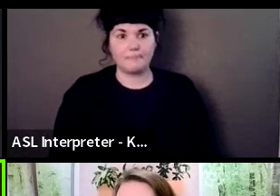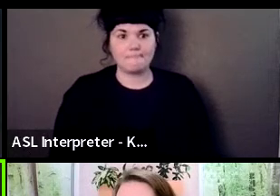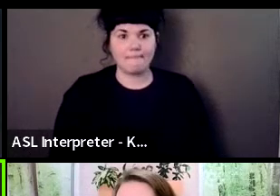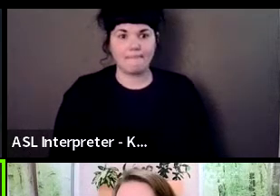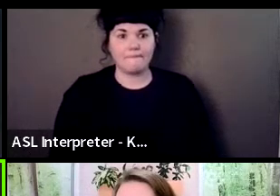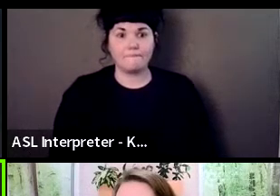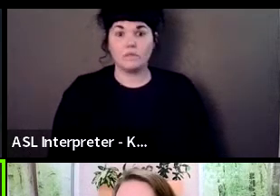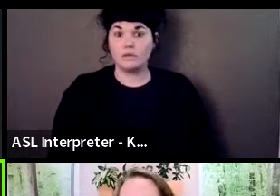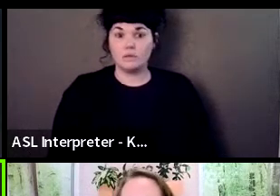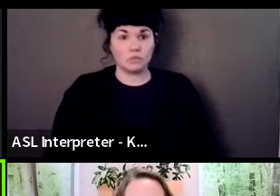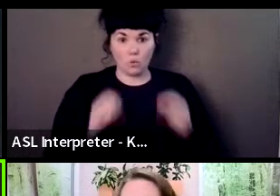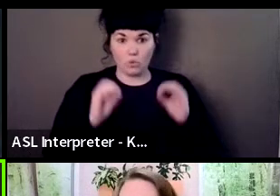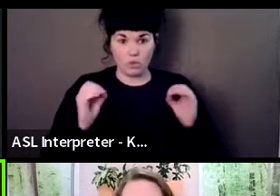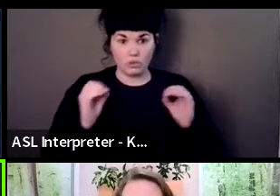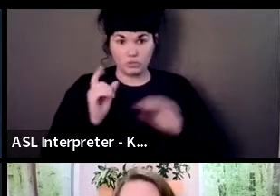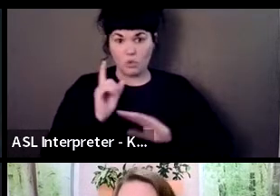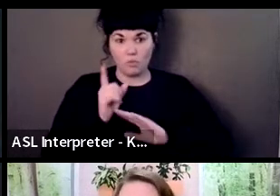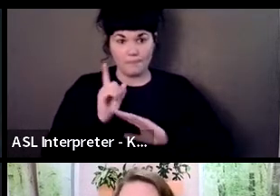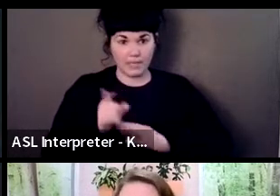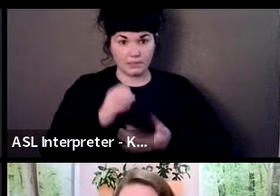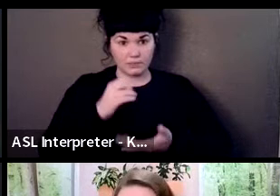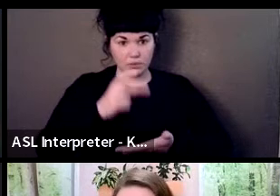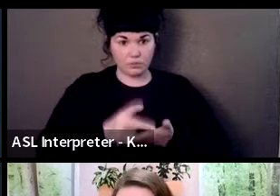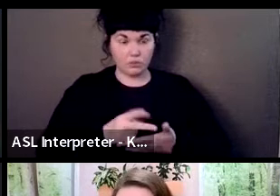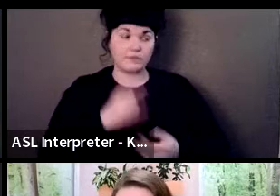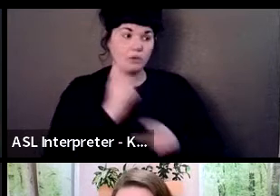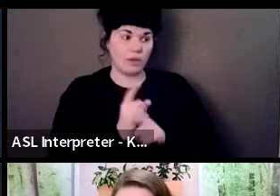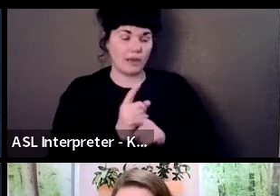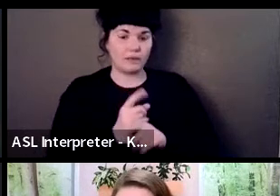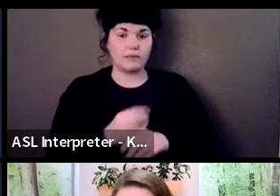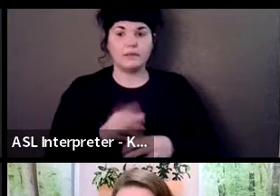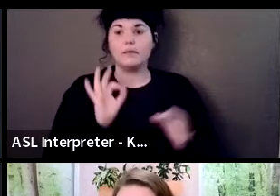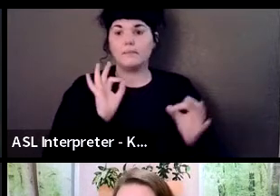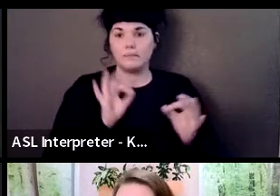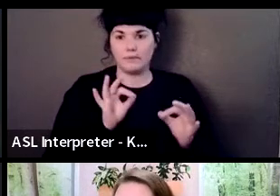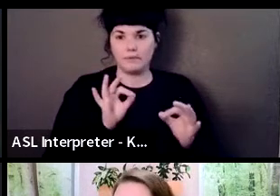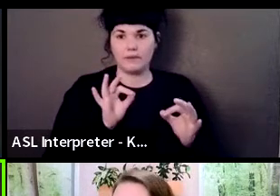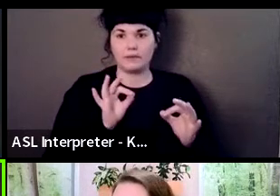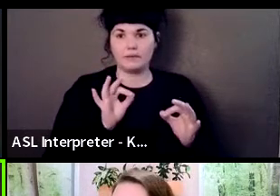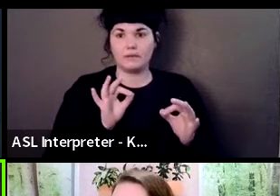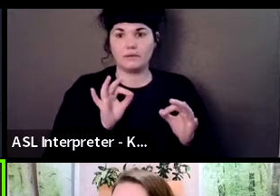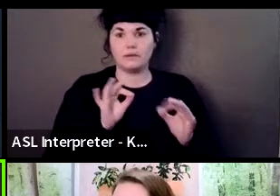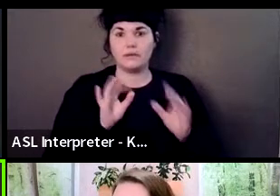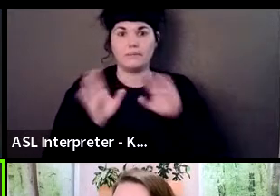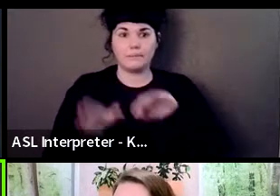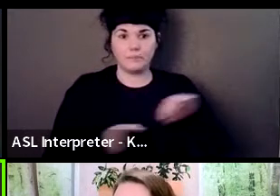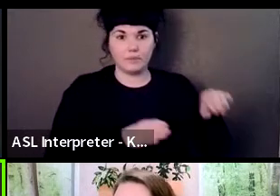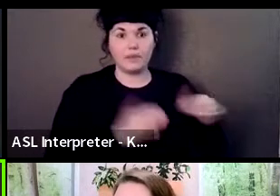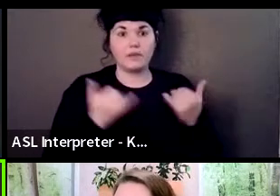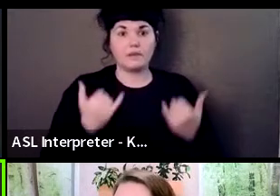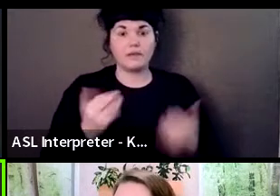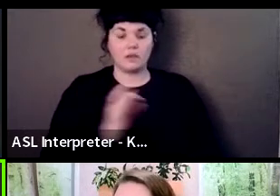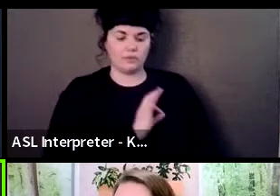There are no minutes to be approved? Correct. Perfect. Move on to staff reports.